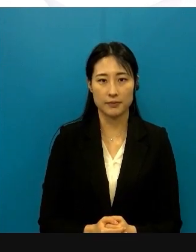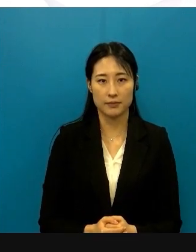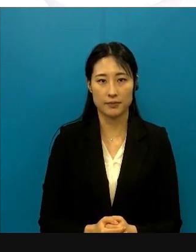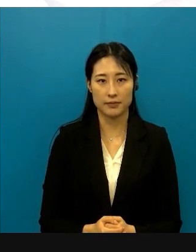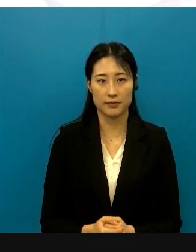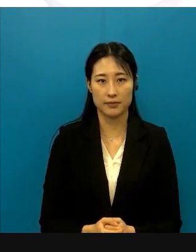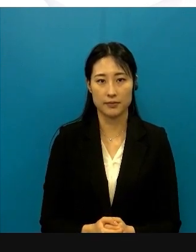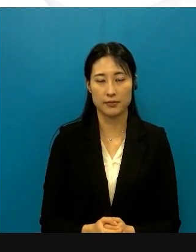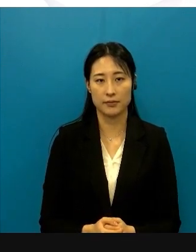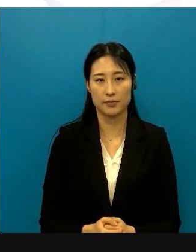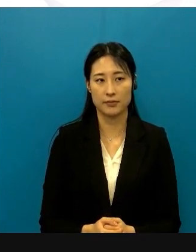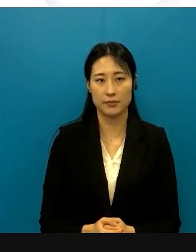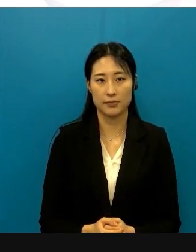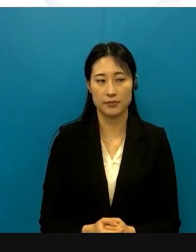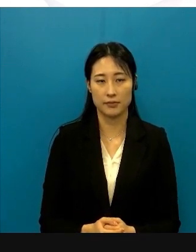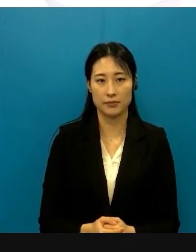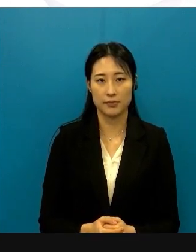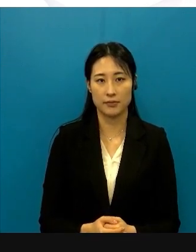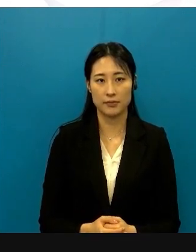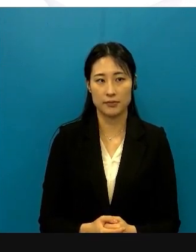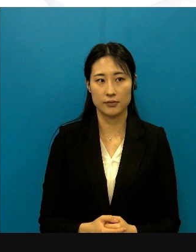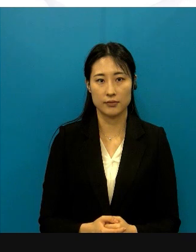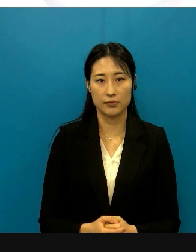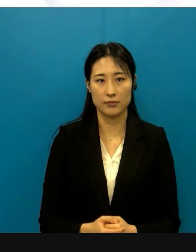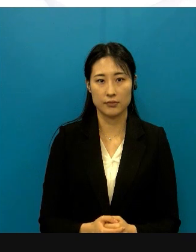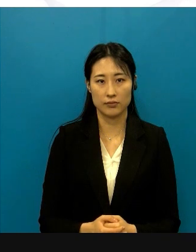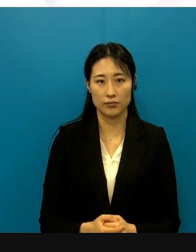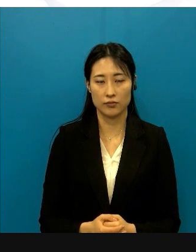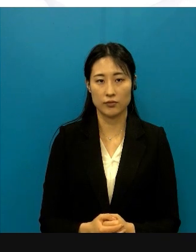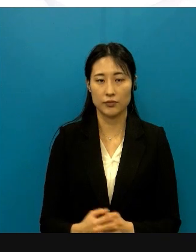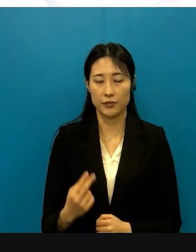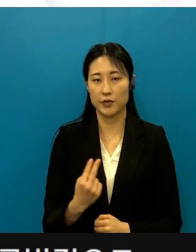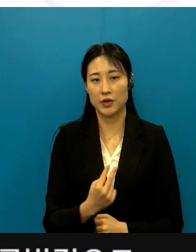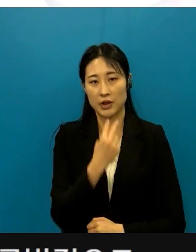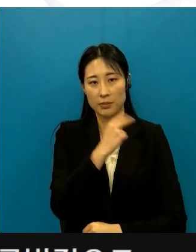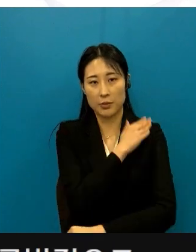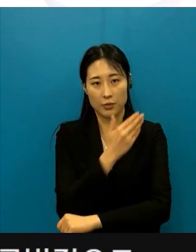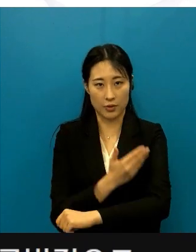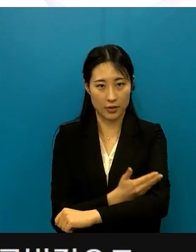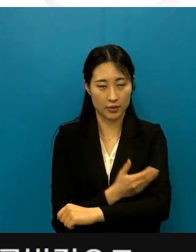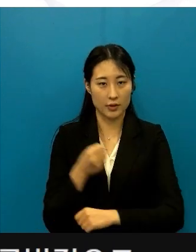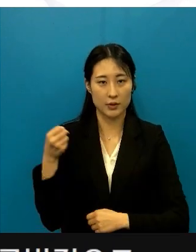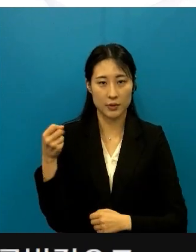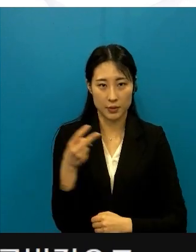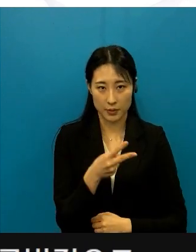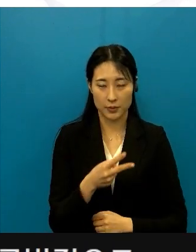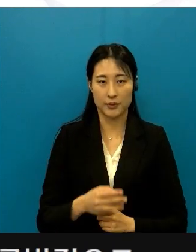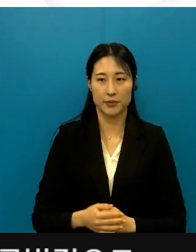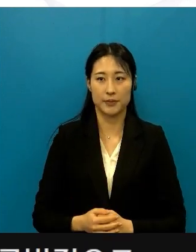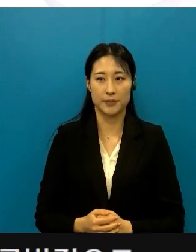crucial for humankind. But yes, I am a sociologist